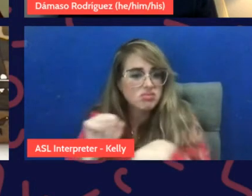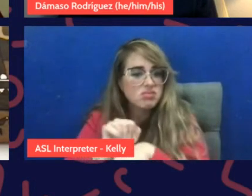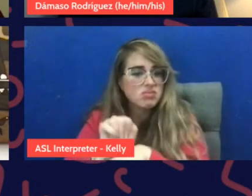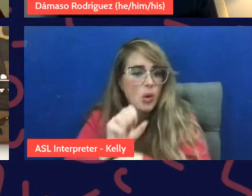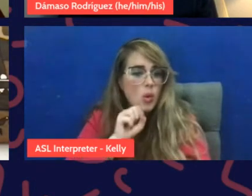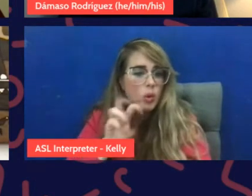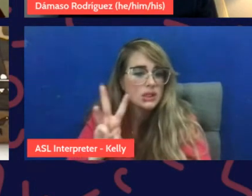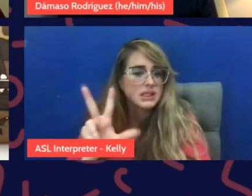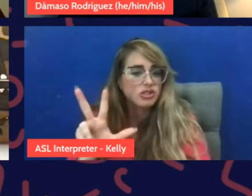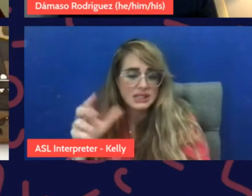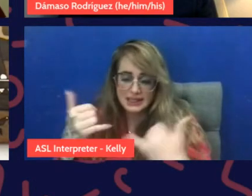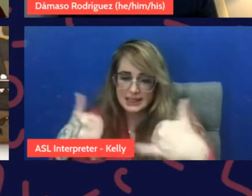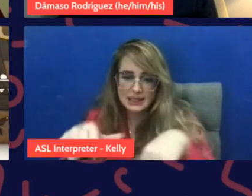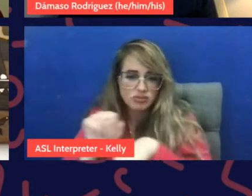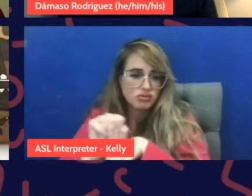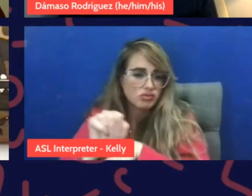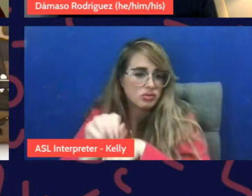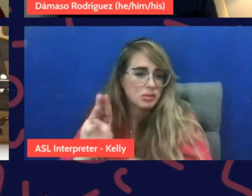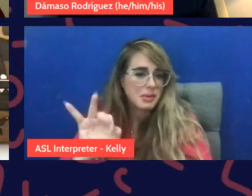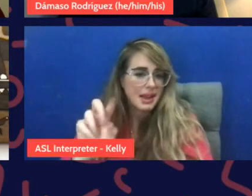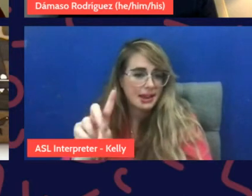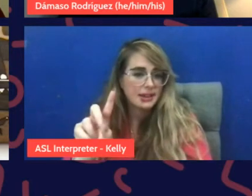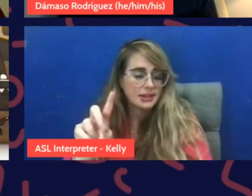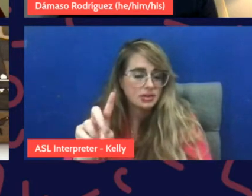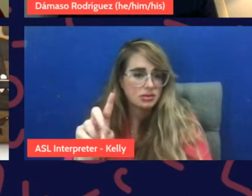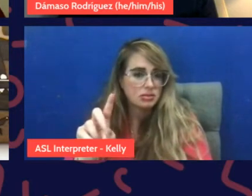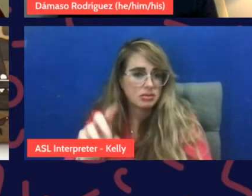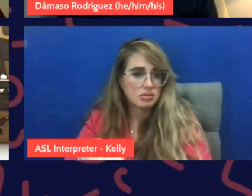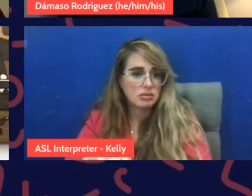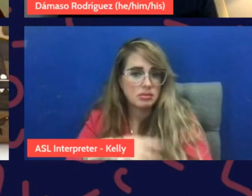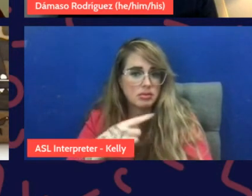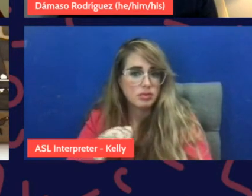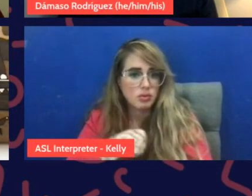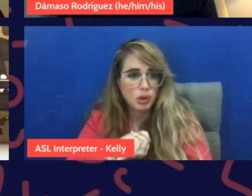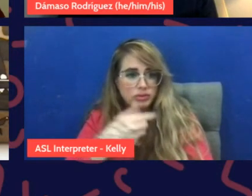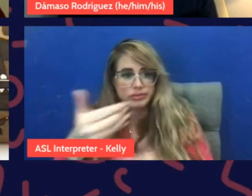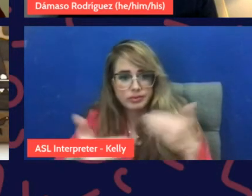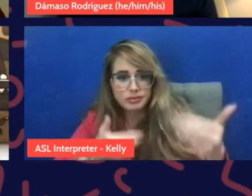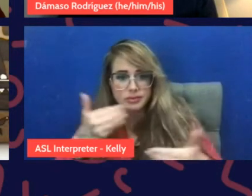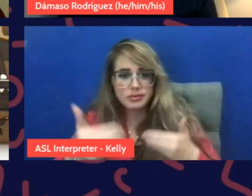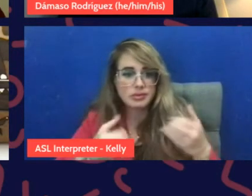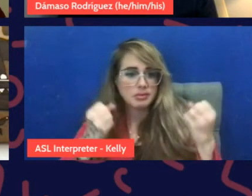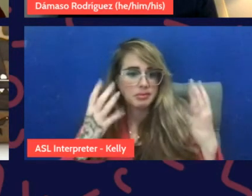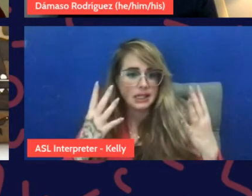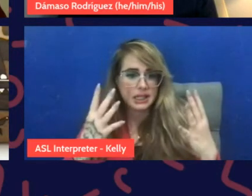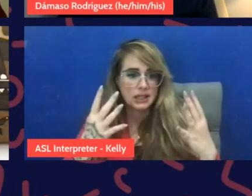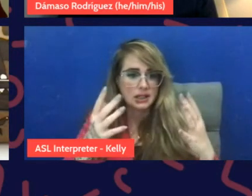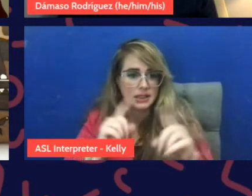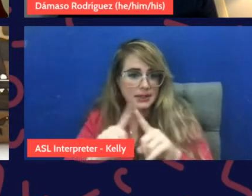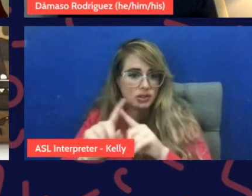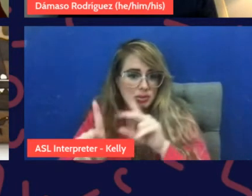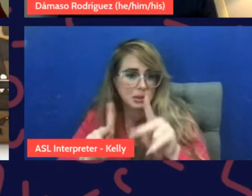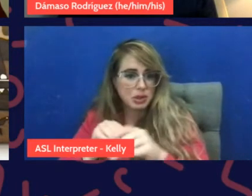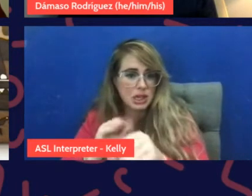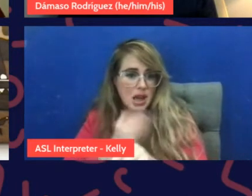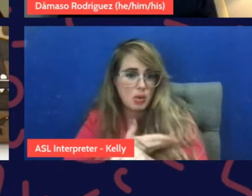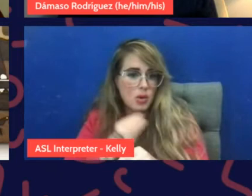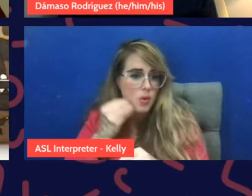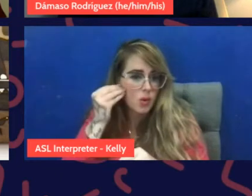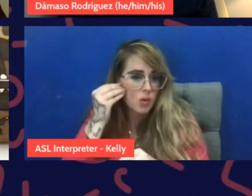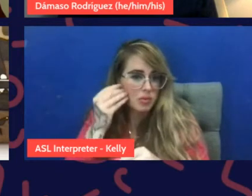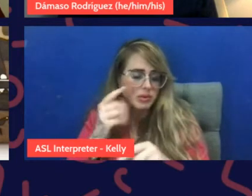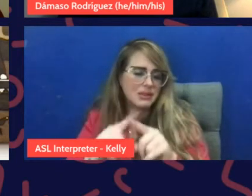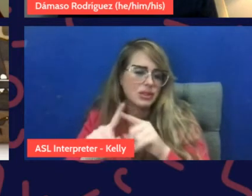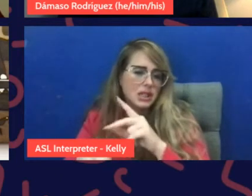63. And all of the worlds that have been invited into our home because of that labor are messy and